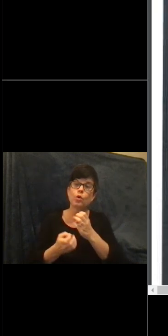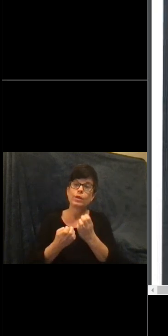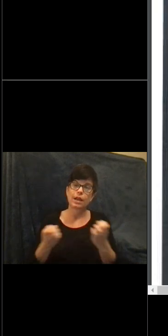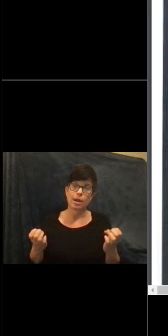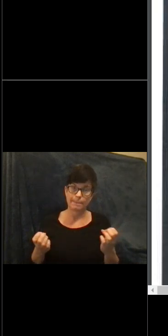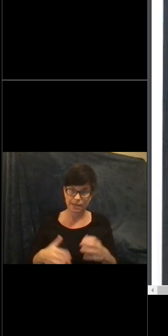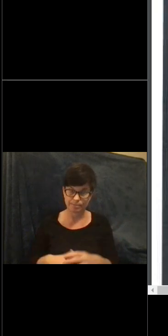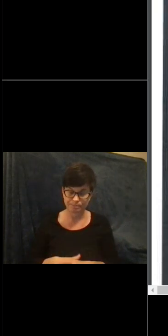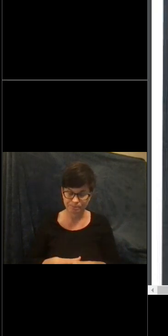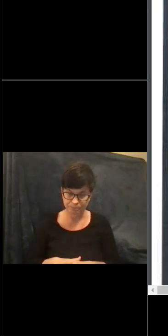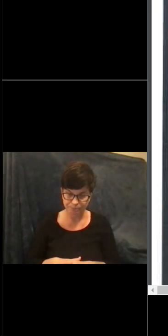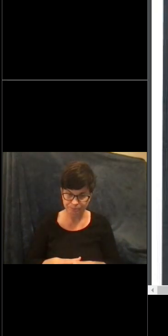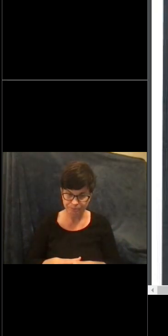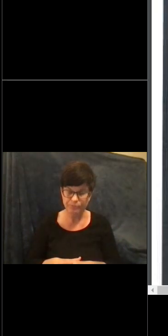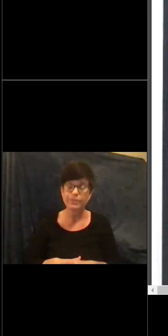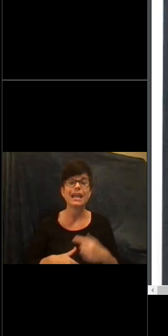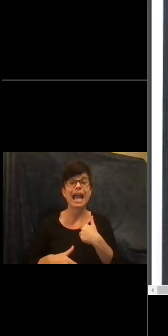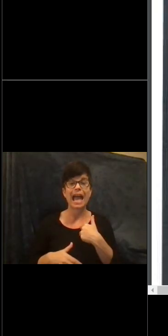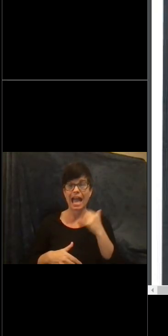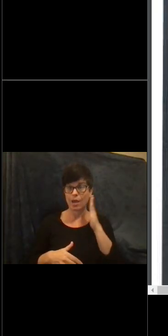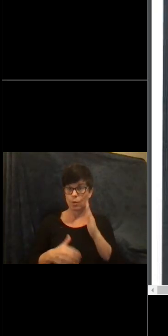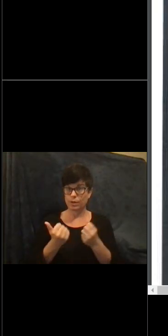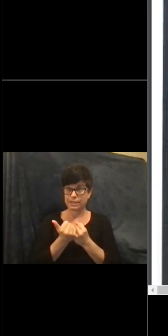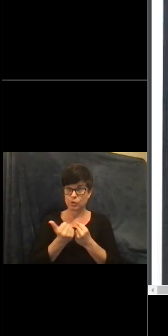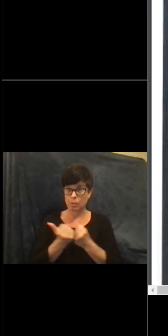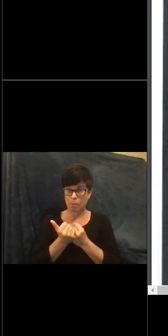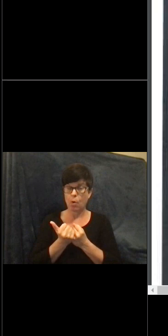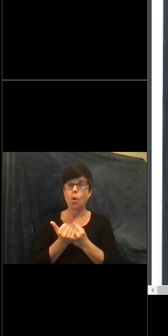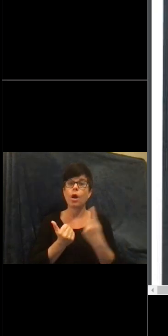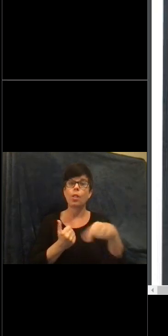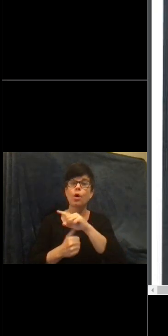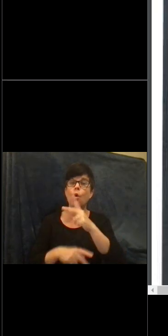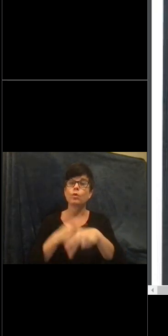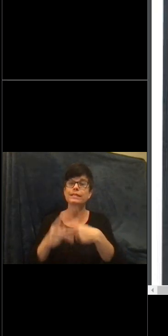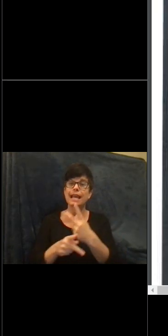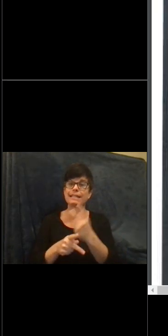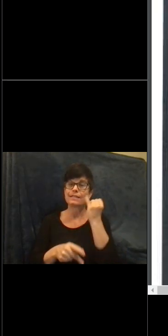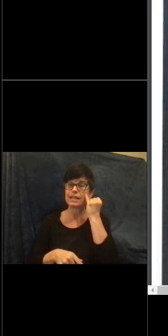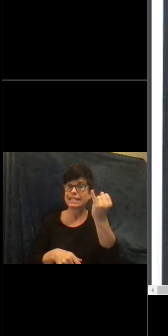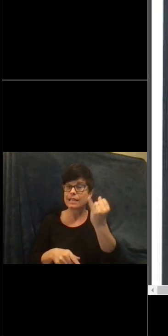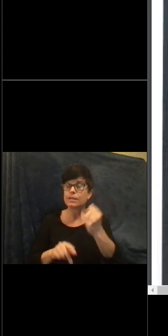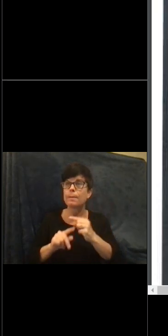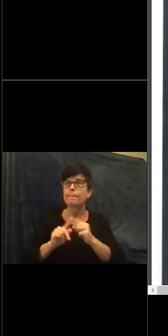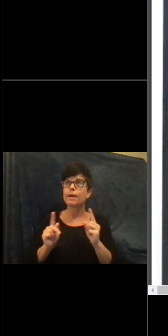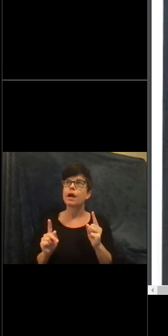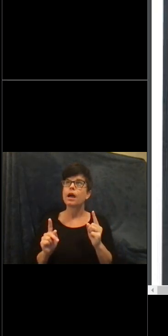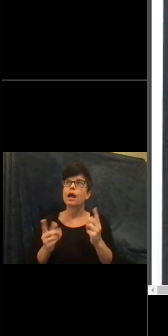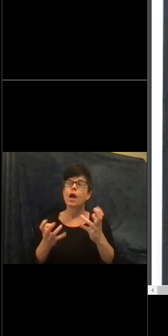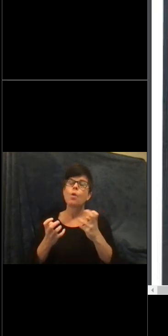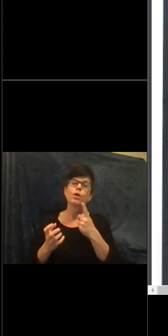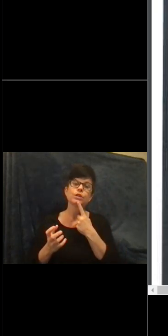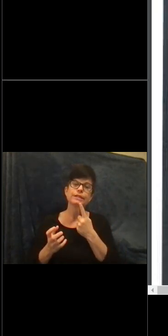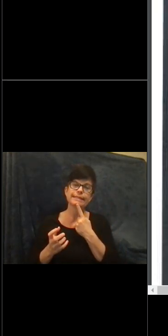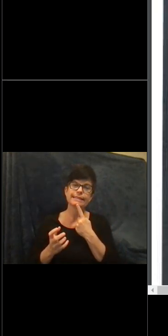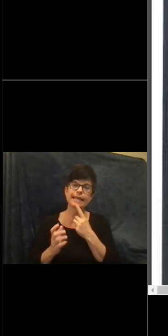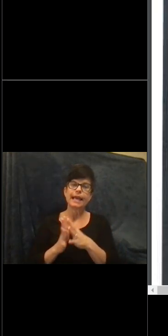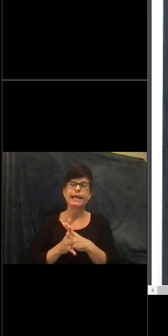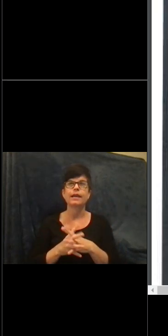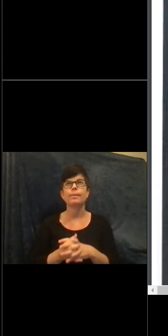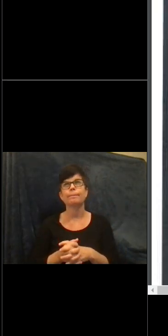So I'm going to be supporting those kinds of ideas, but I also want to say a couple of things around that, which